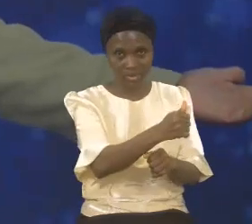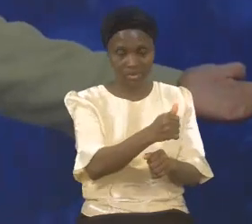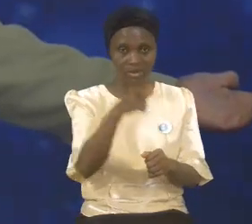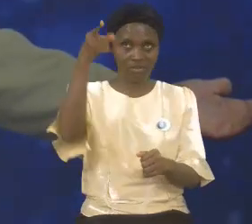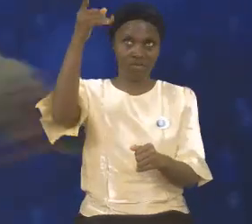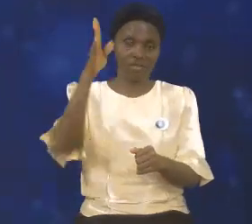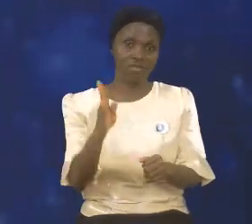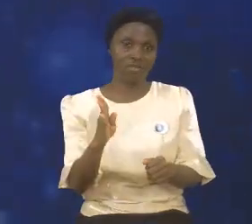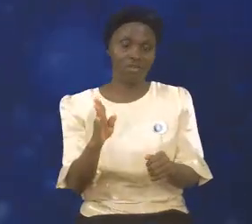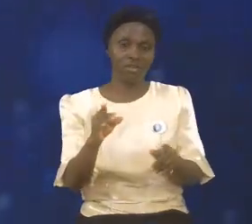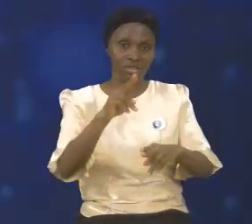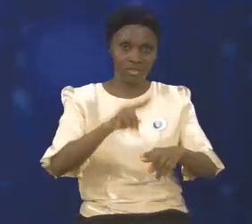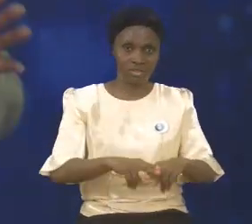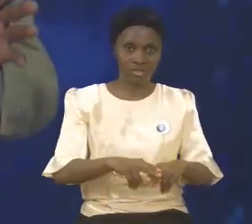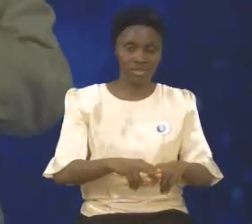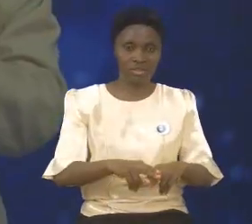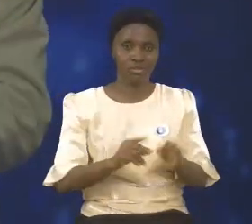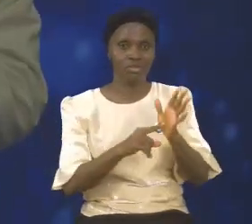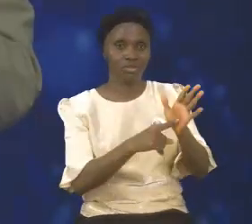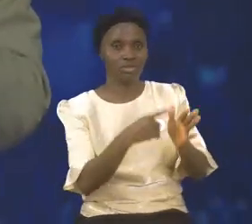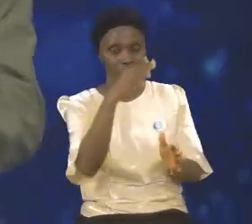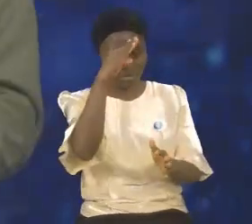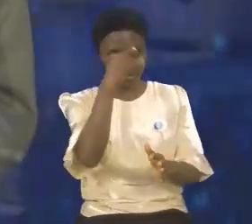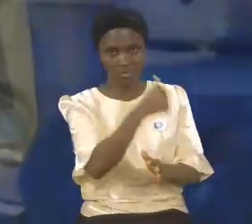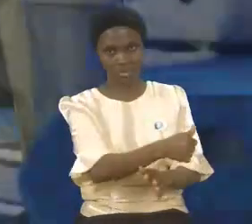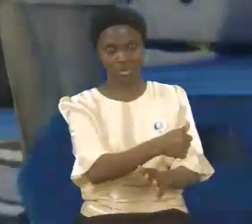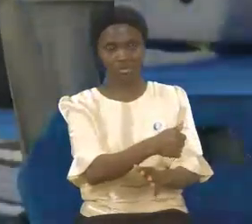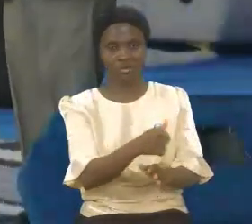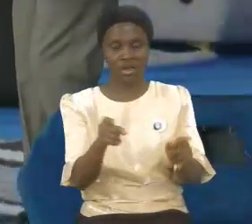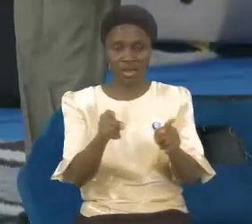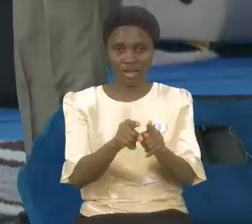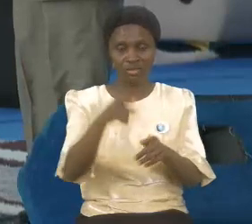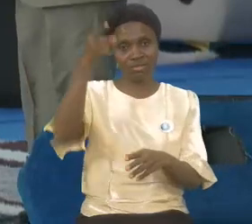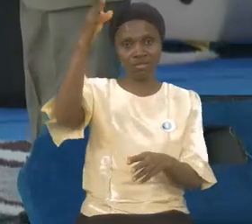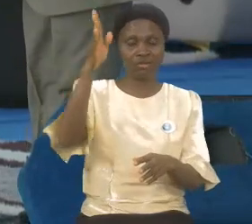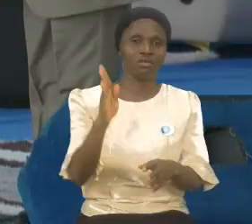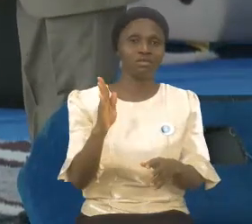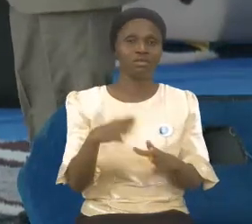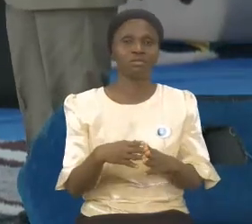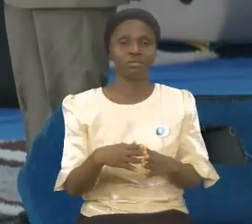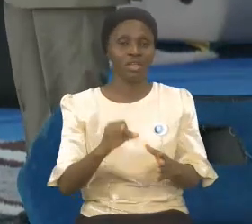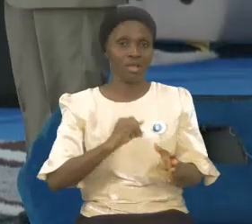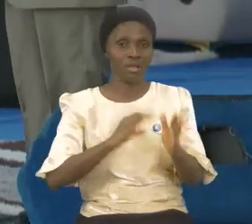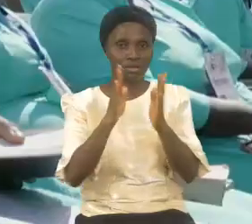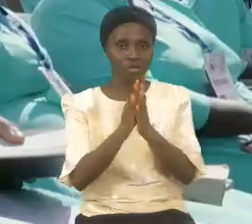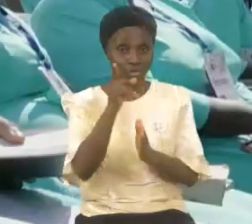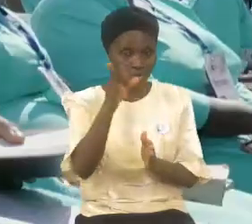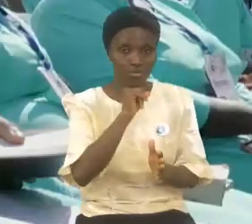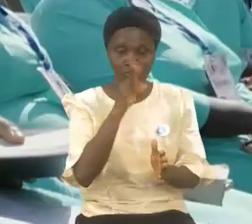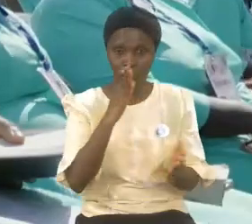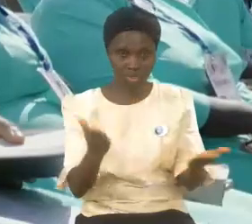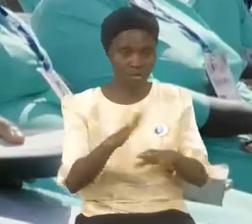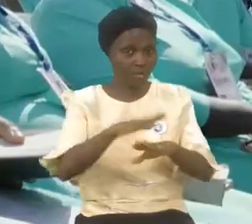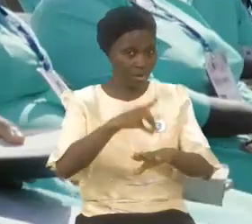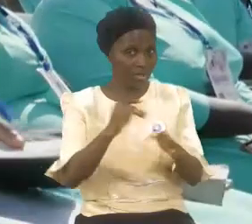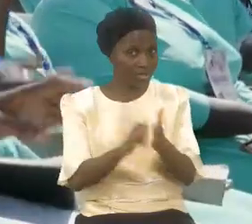showing himself that he is God. You will not be here on earth at that time. I